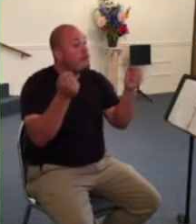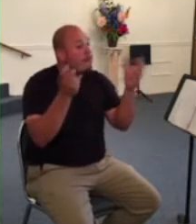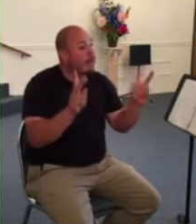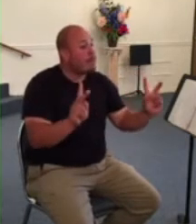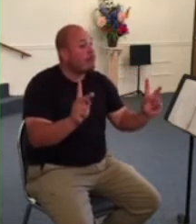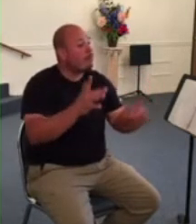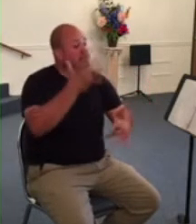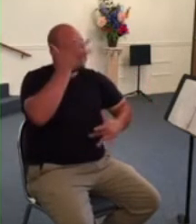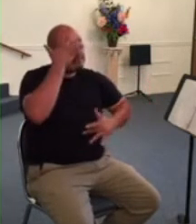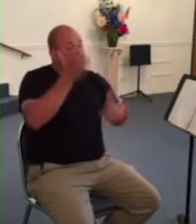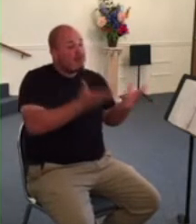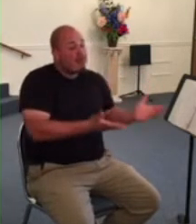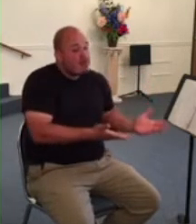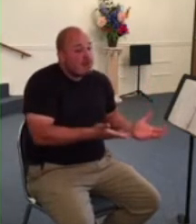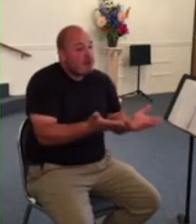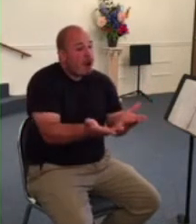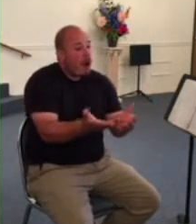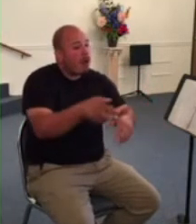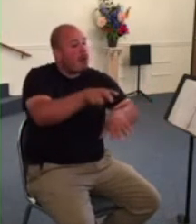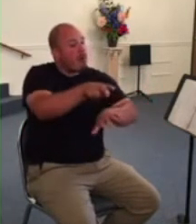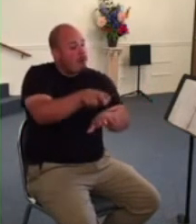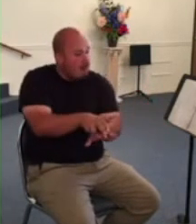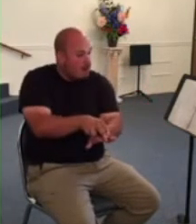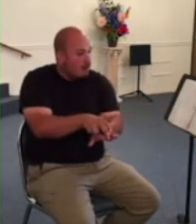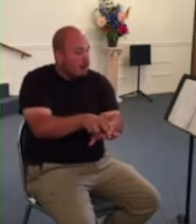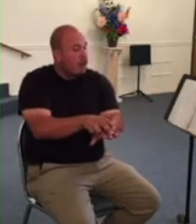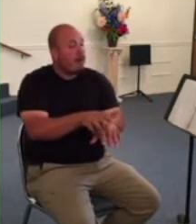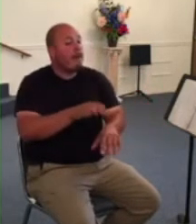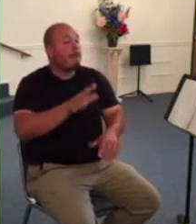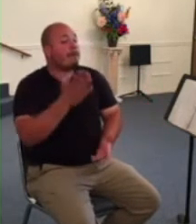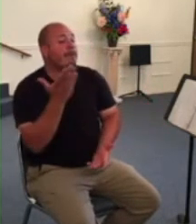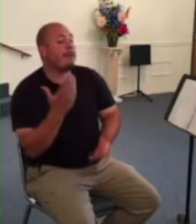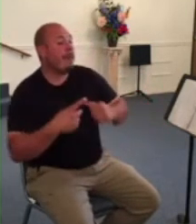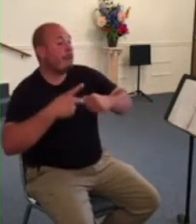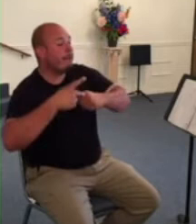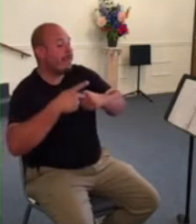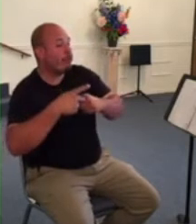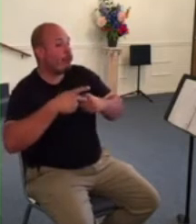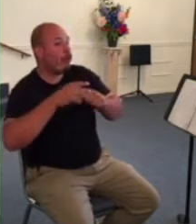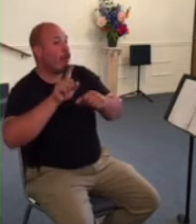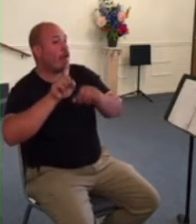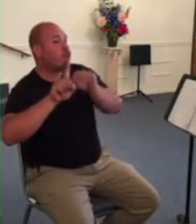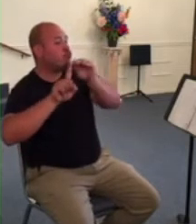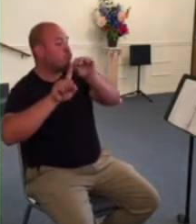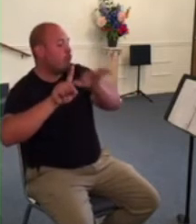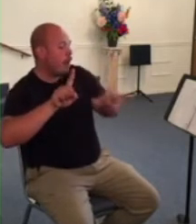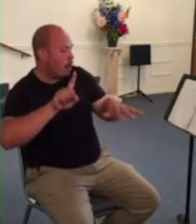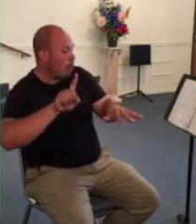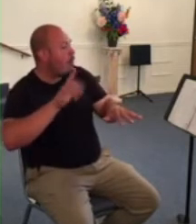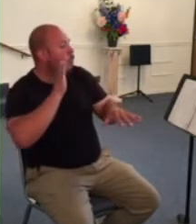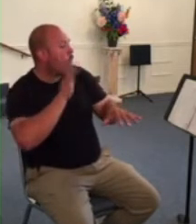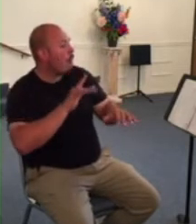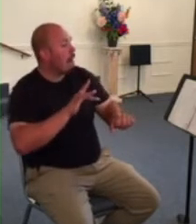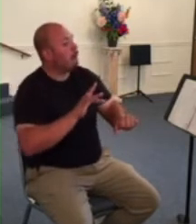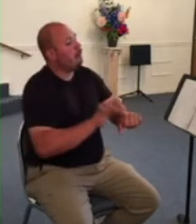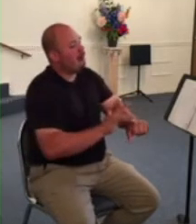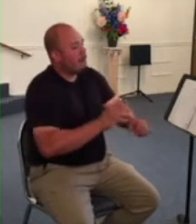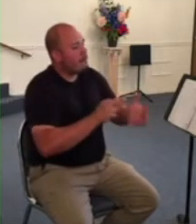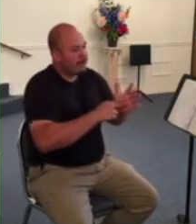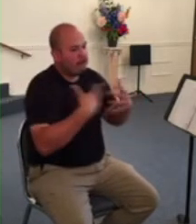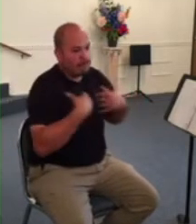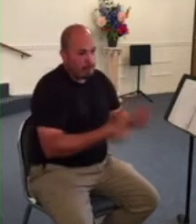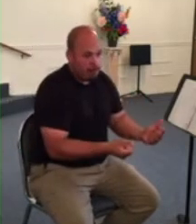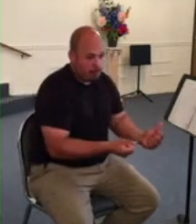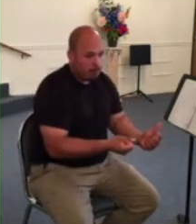beds and mats so that at least peter's shadow might fall on some of them as he passed by crowds gathered also from the towns